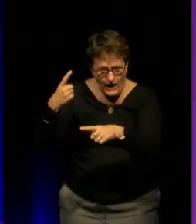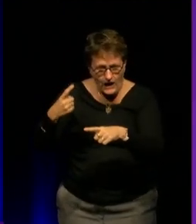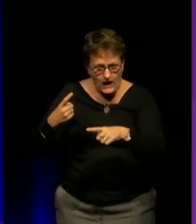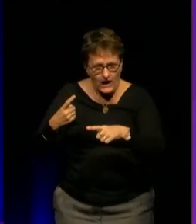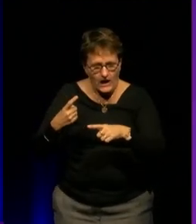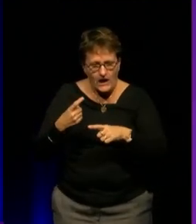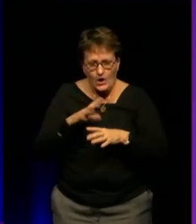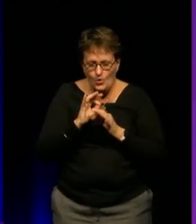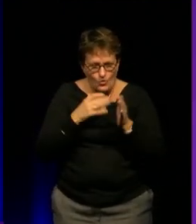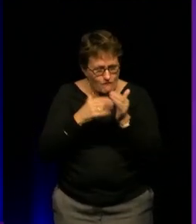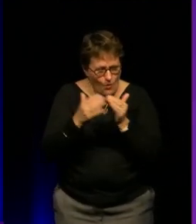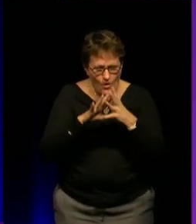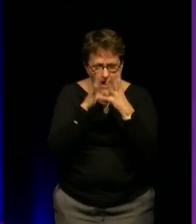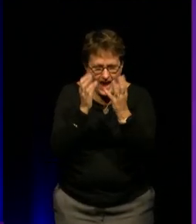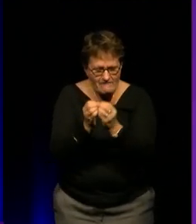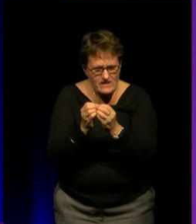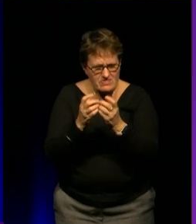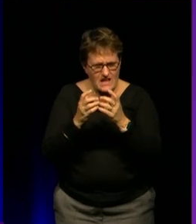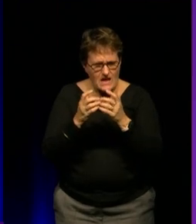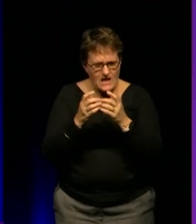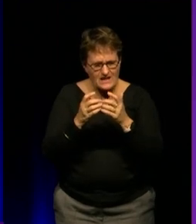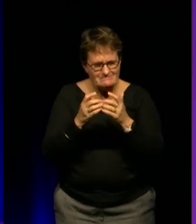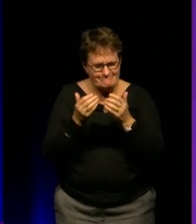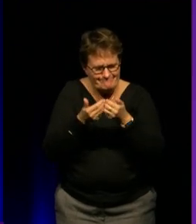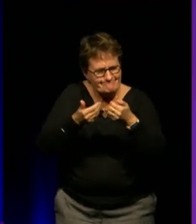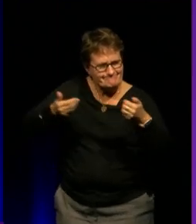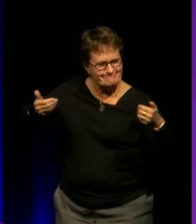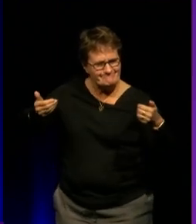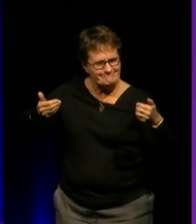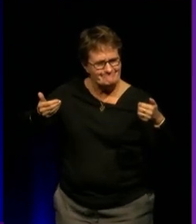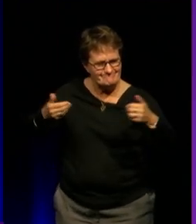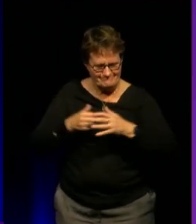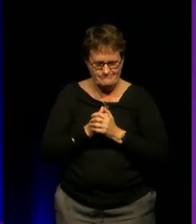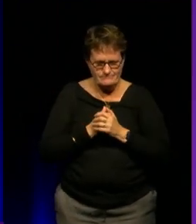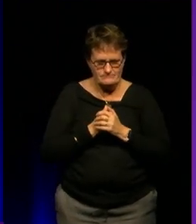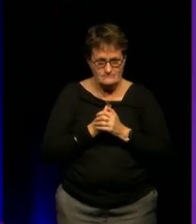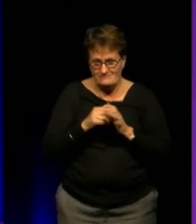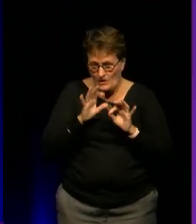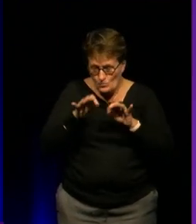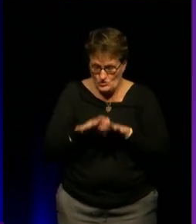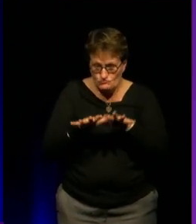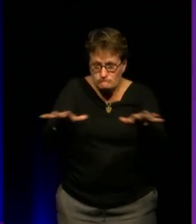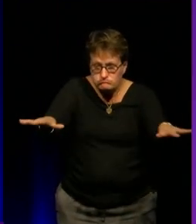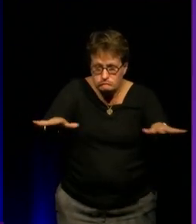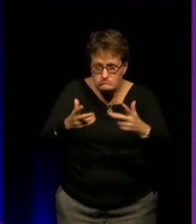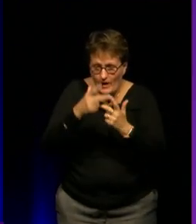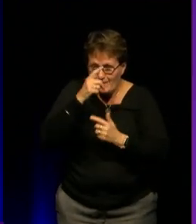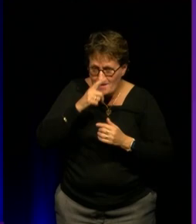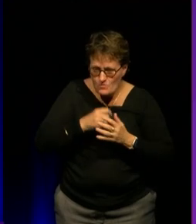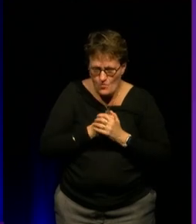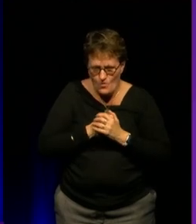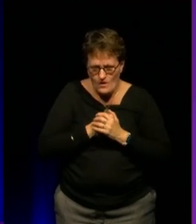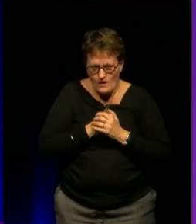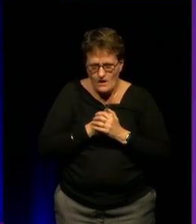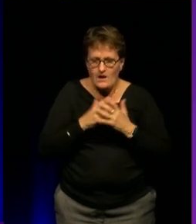Like you probably didn't have to go through that process of spreading all of that. And so that was really the impetus to say he would have bought a